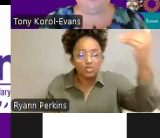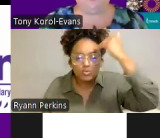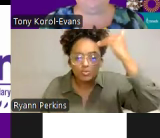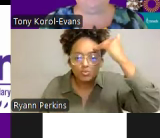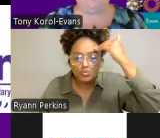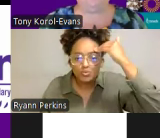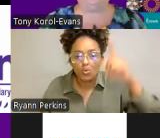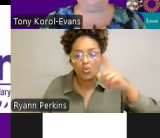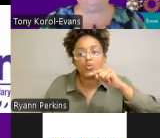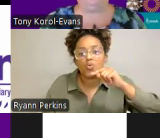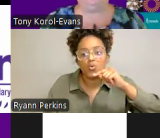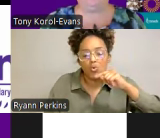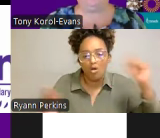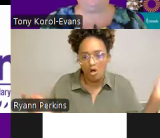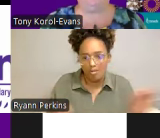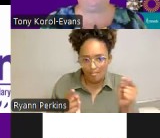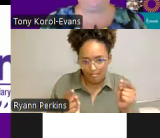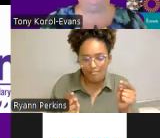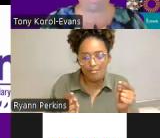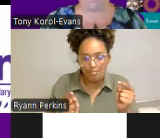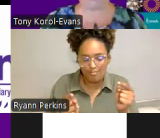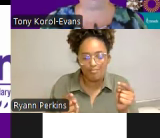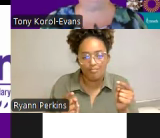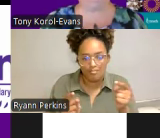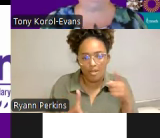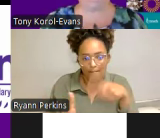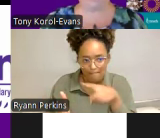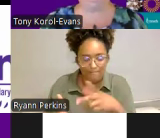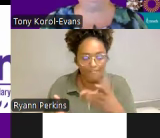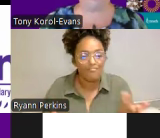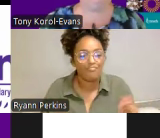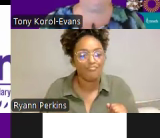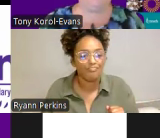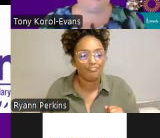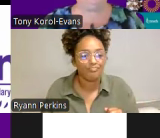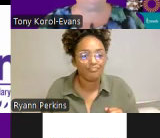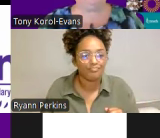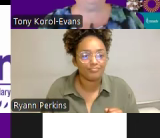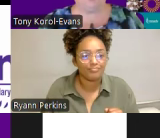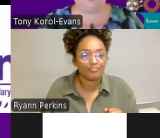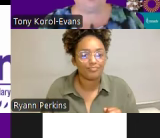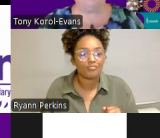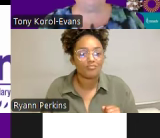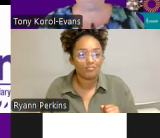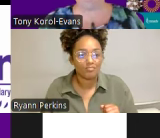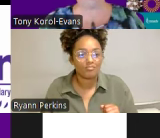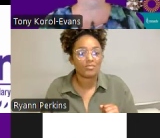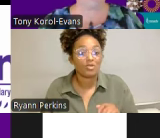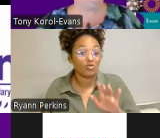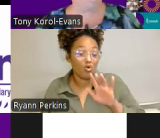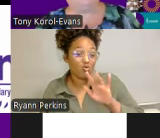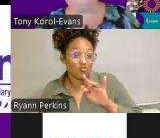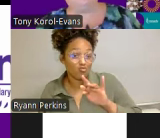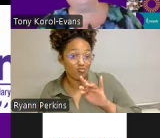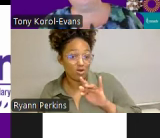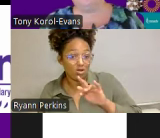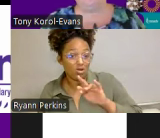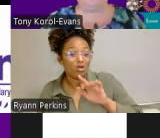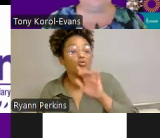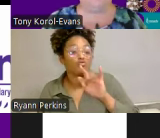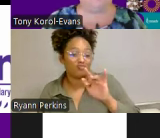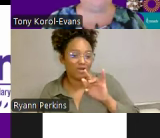21.2% were an intimate partner, 25.5% were somebody they knew but was not an intimate partner. Maybe somebody they worked with, somebody